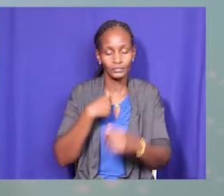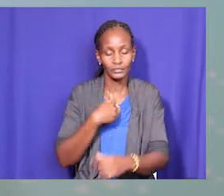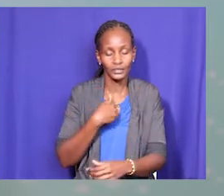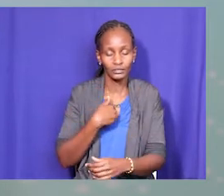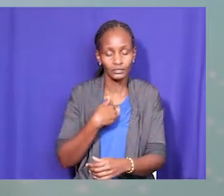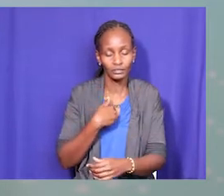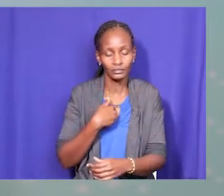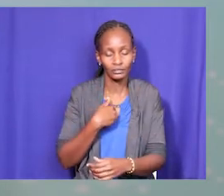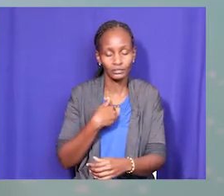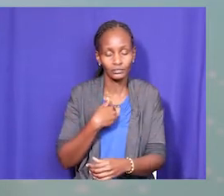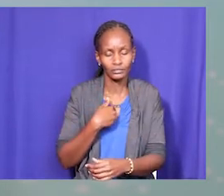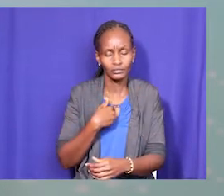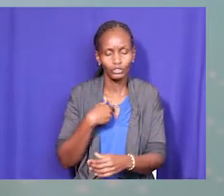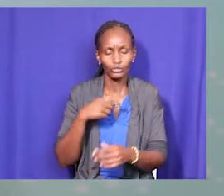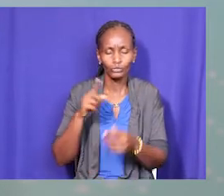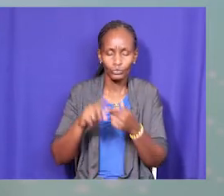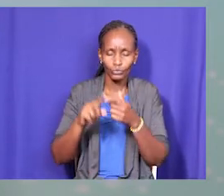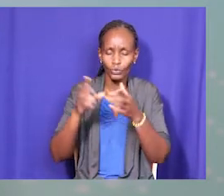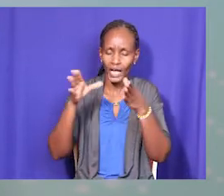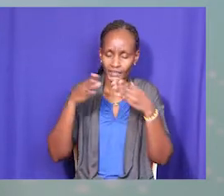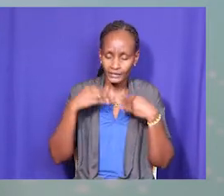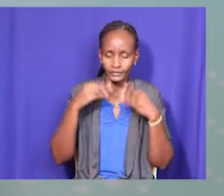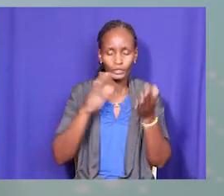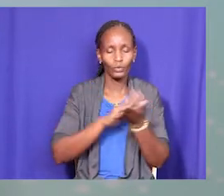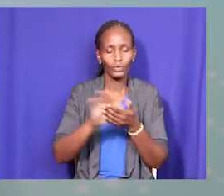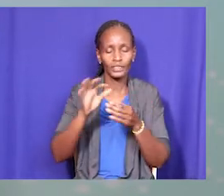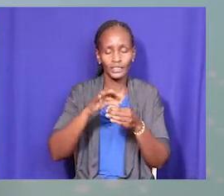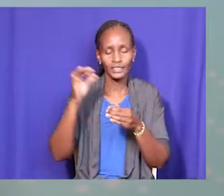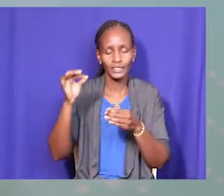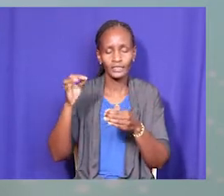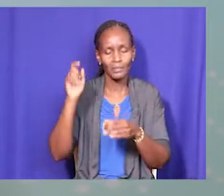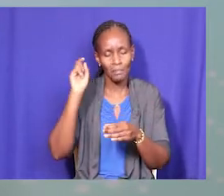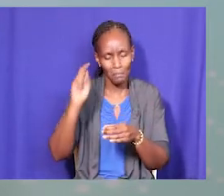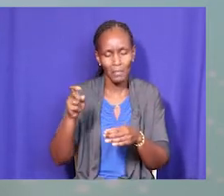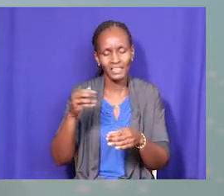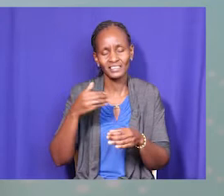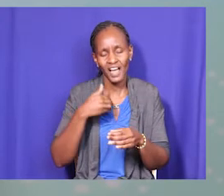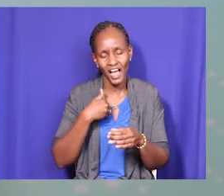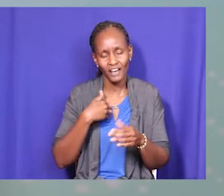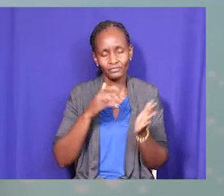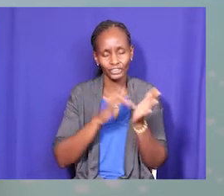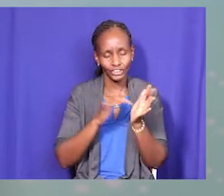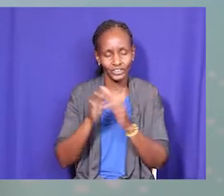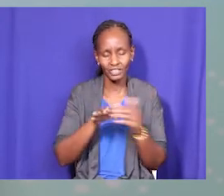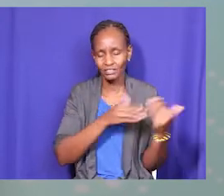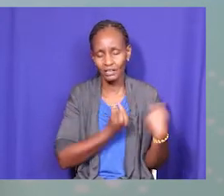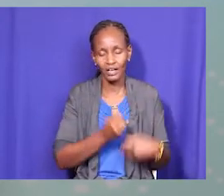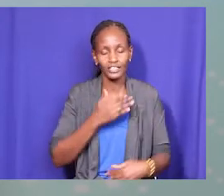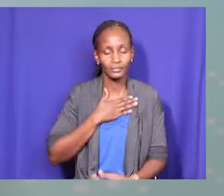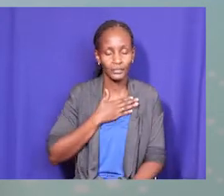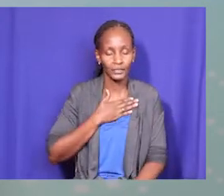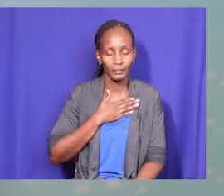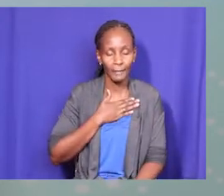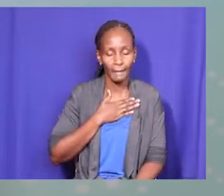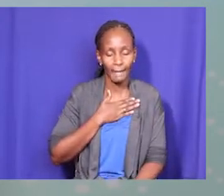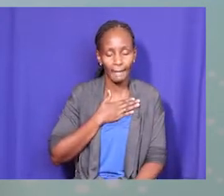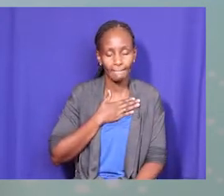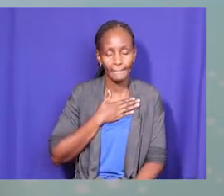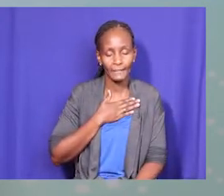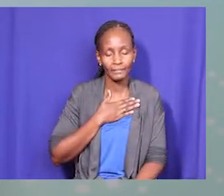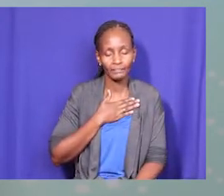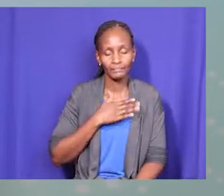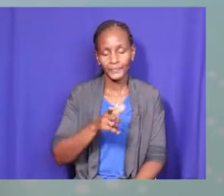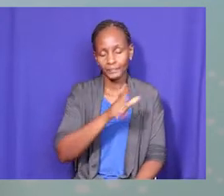to receive the Holy Spirit, I need to have you in my heart.